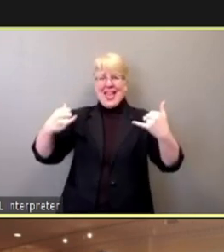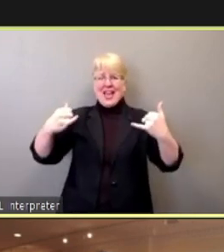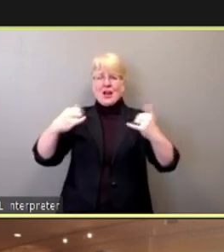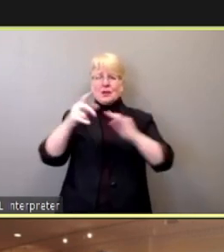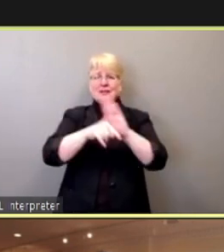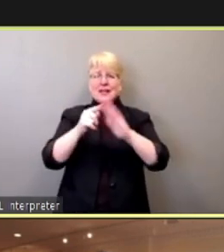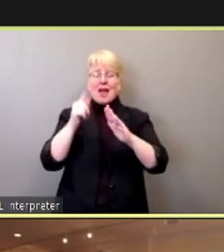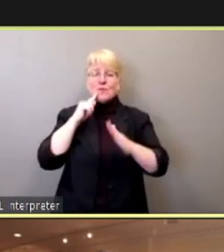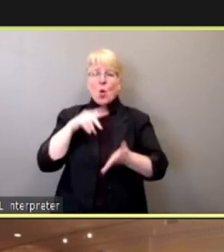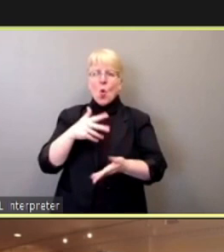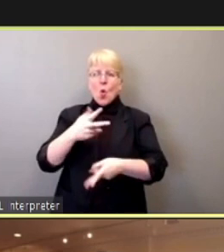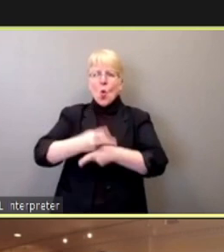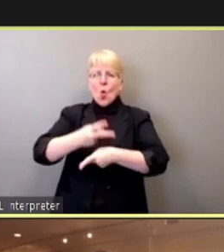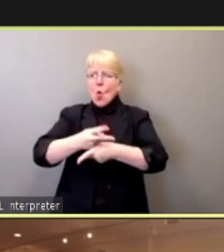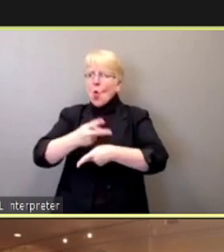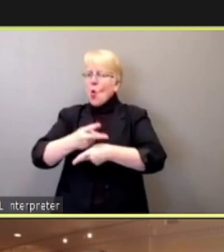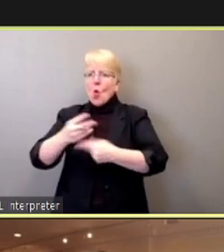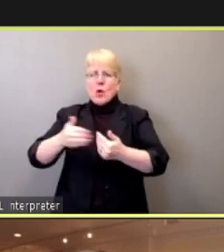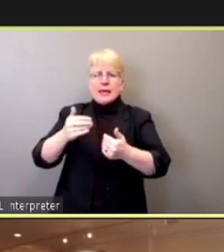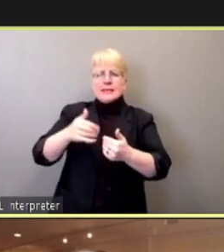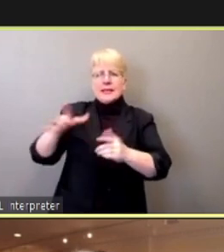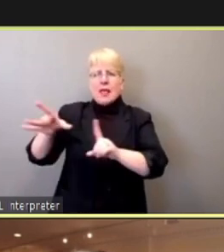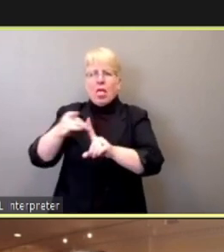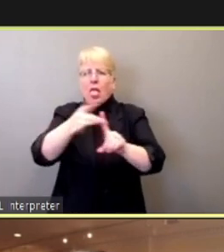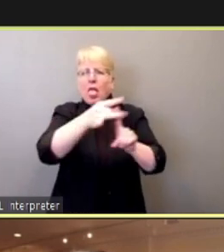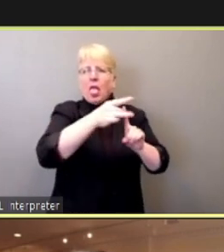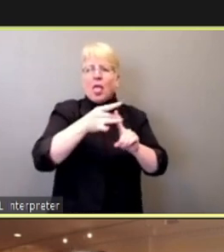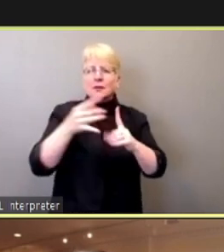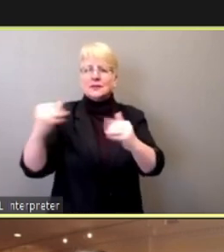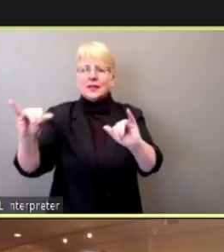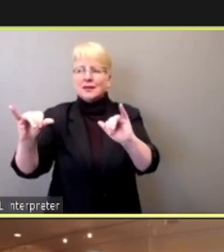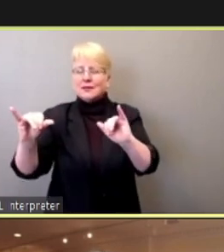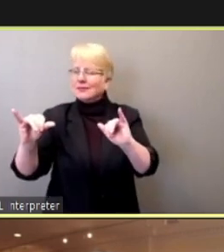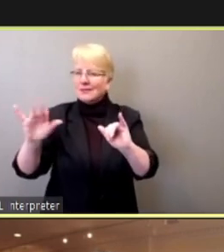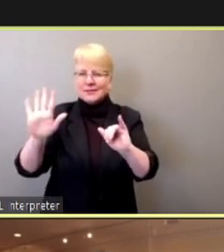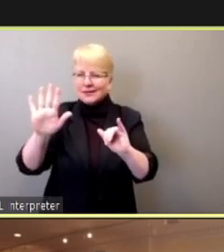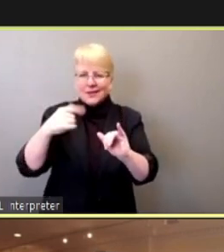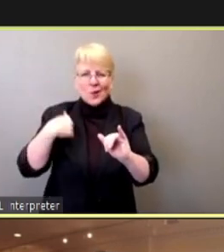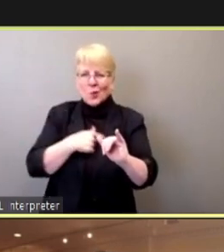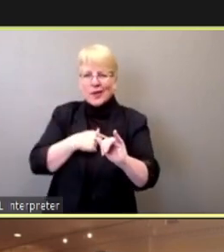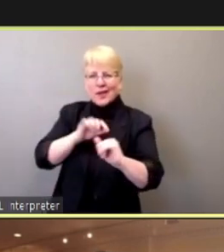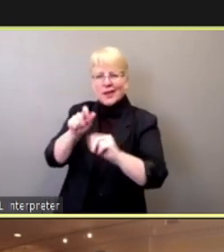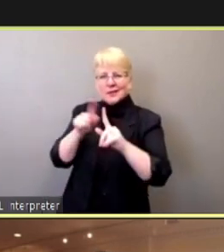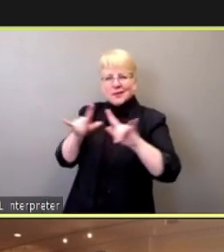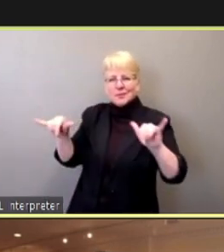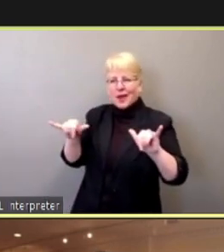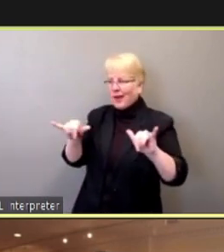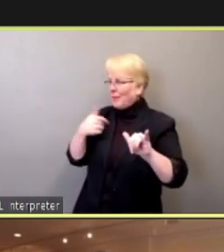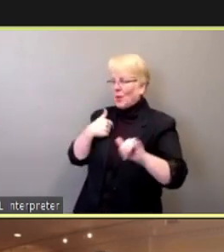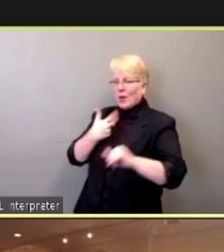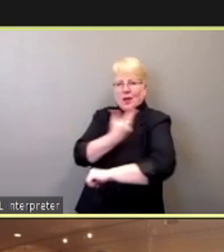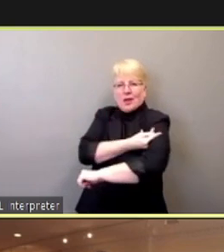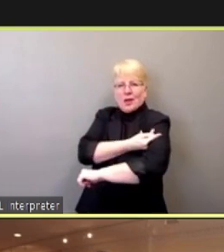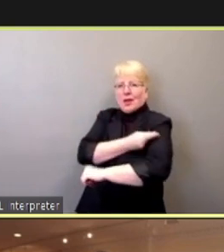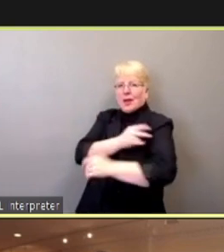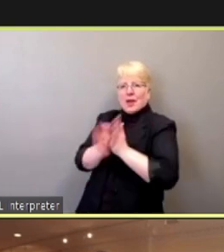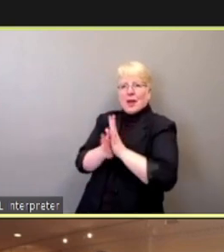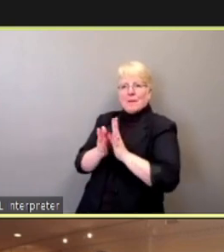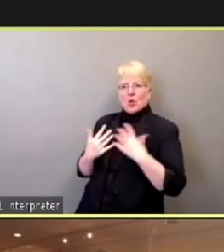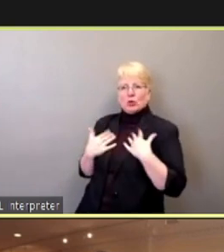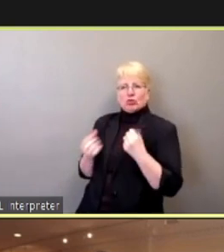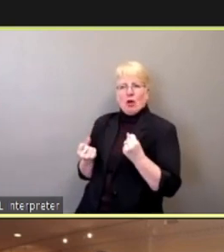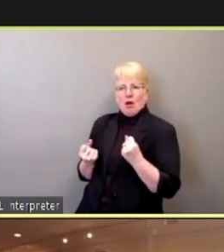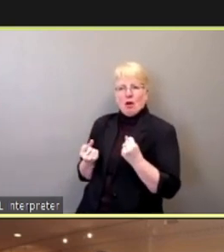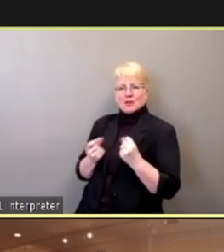vaccinated and these new variants may be spreading in the country. We're a little more vulnerable. And so